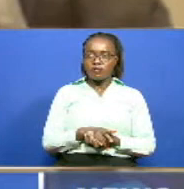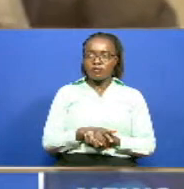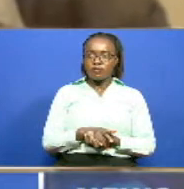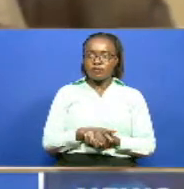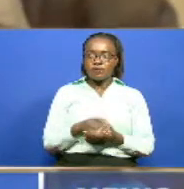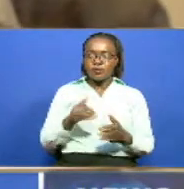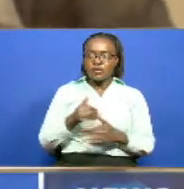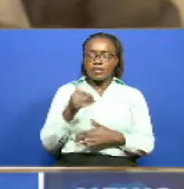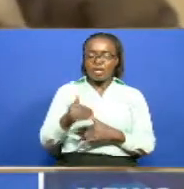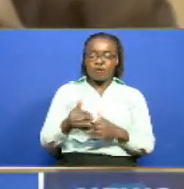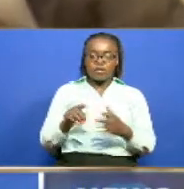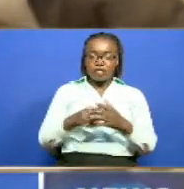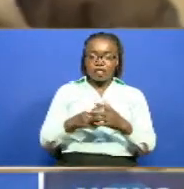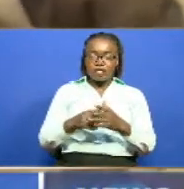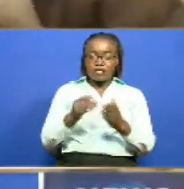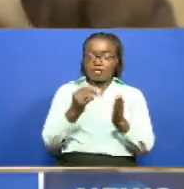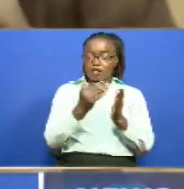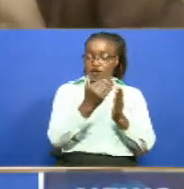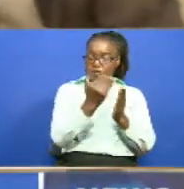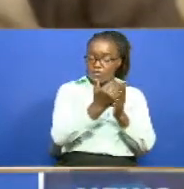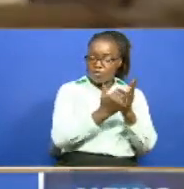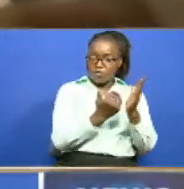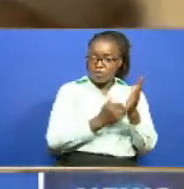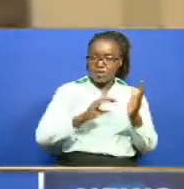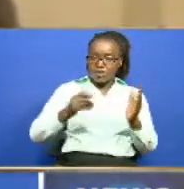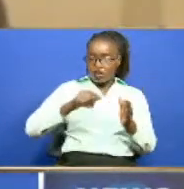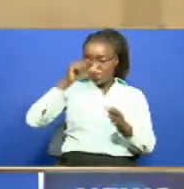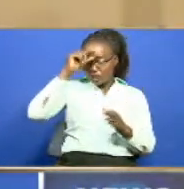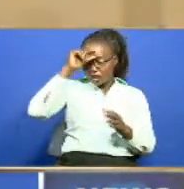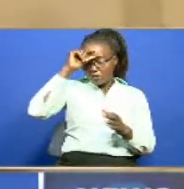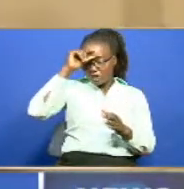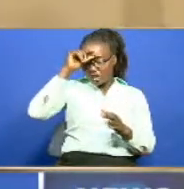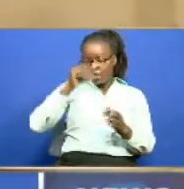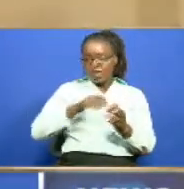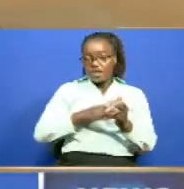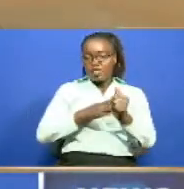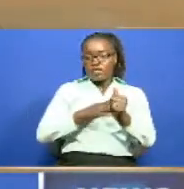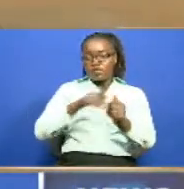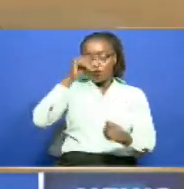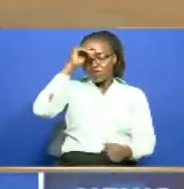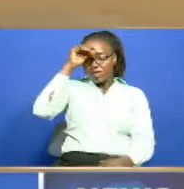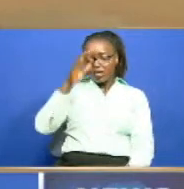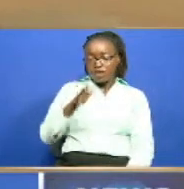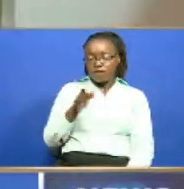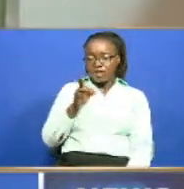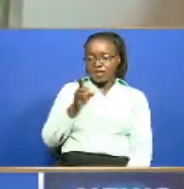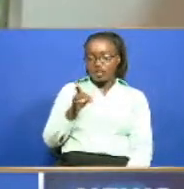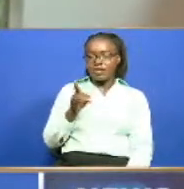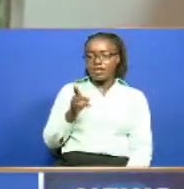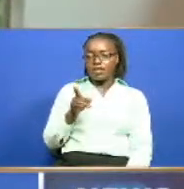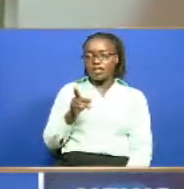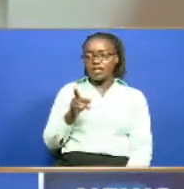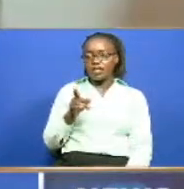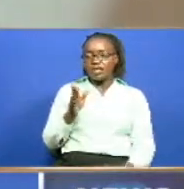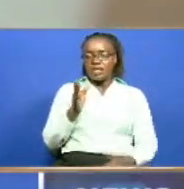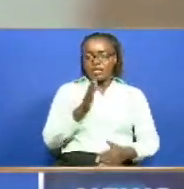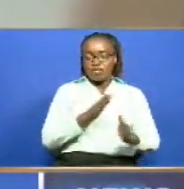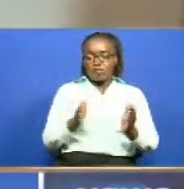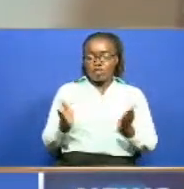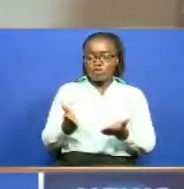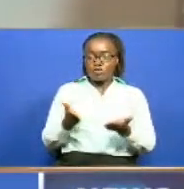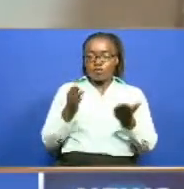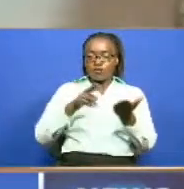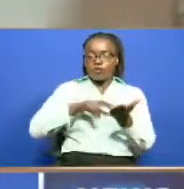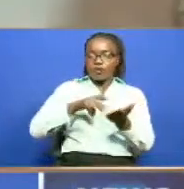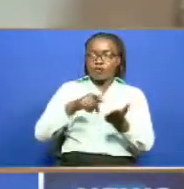After piloting the program, the county government, under the stewardship of the Governor Anne Waiguru, plans to scale up the project